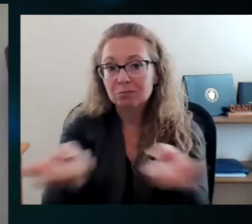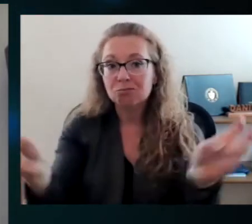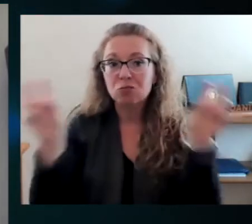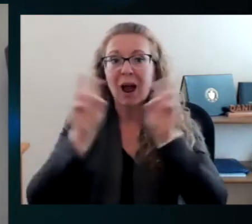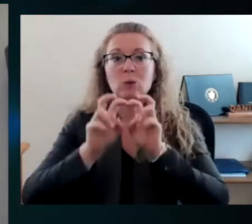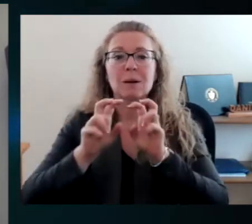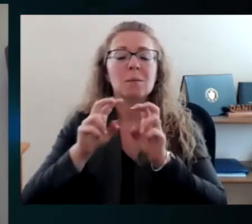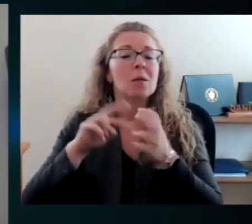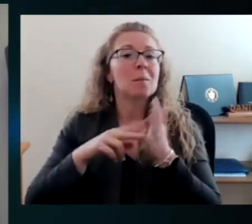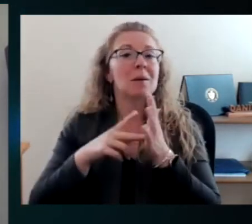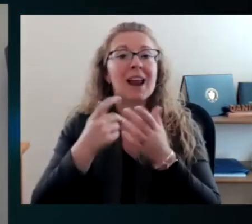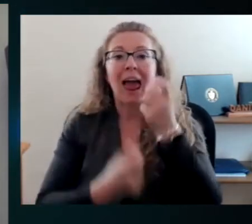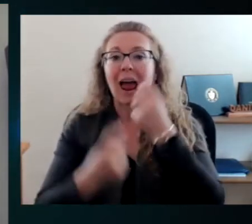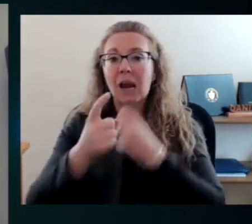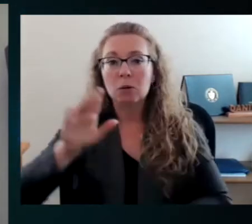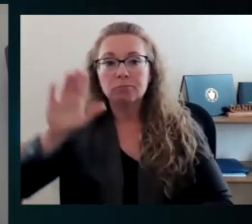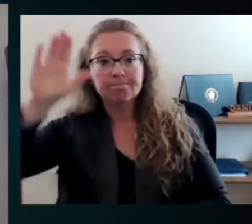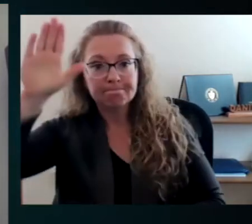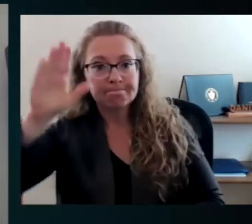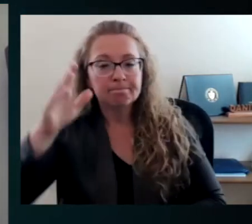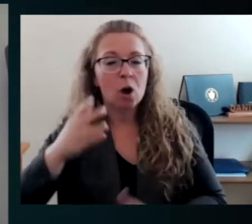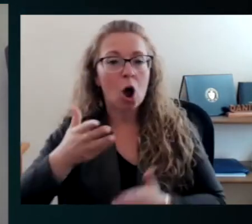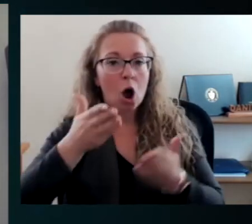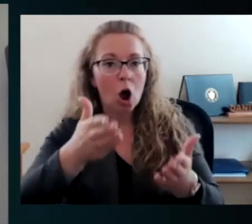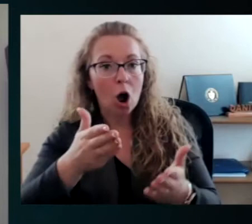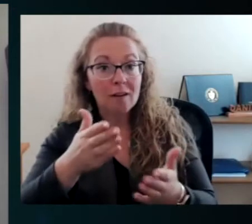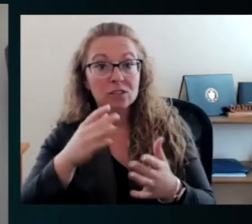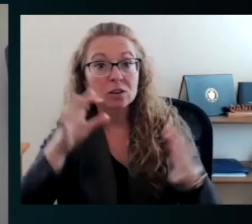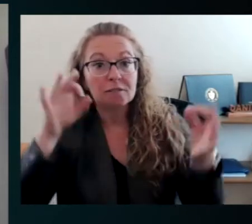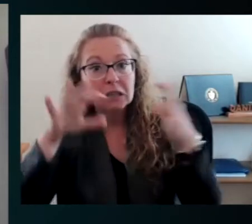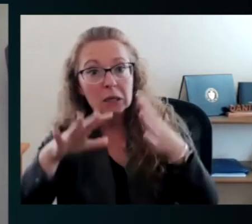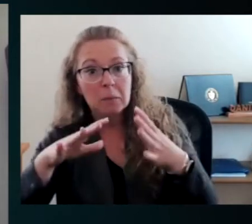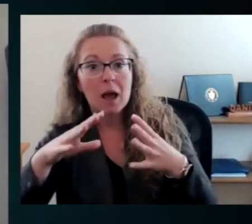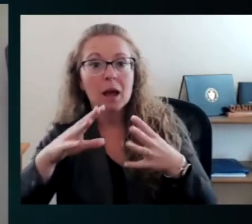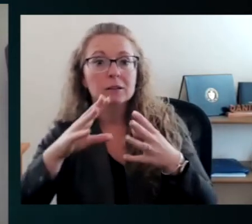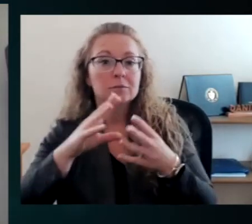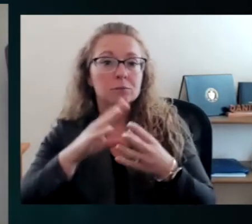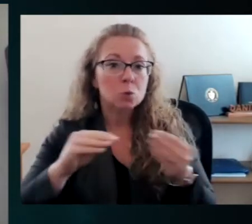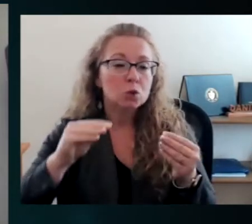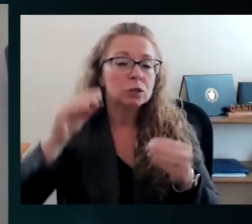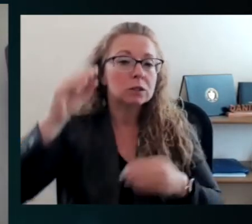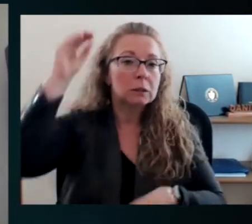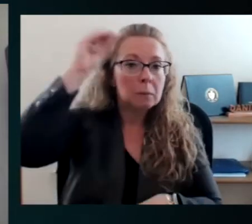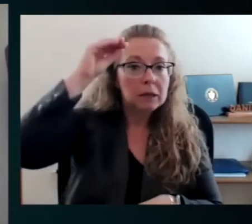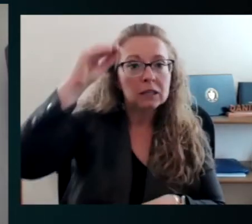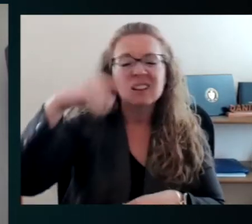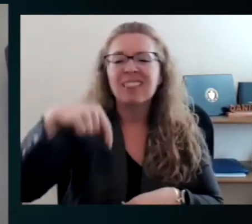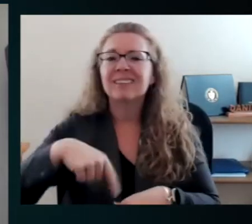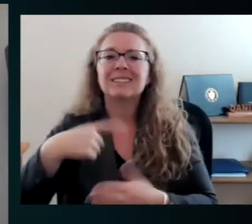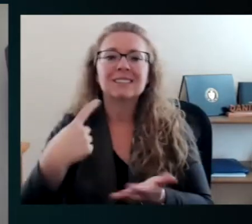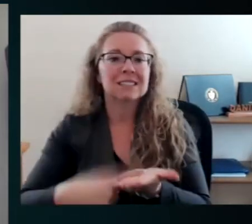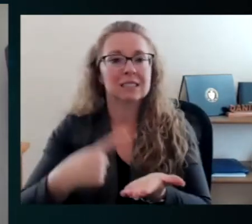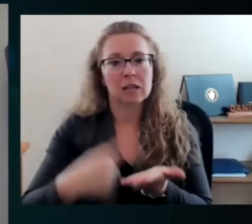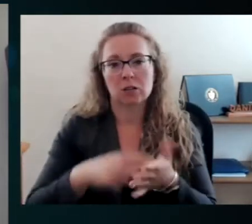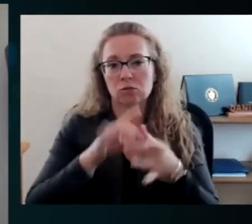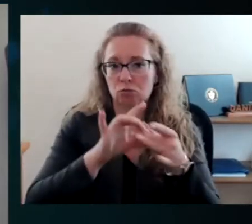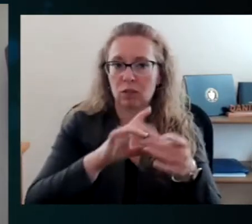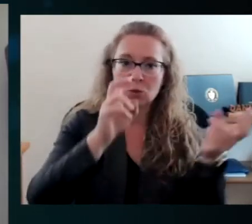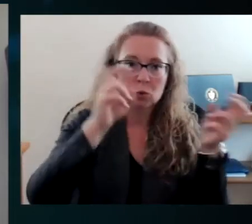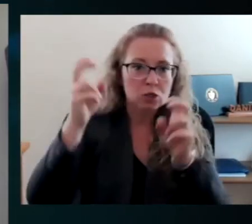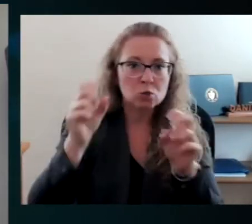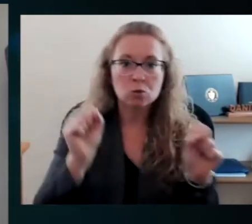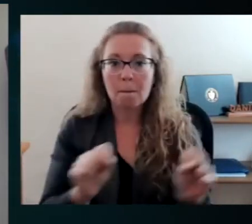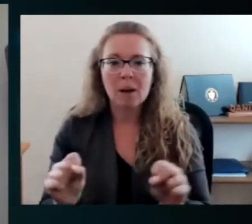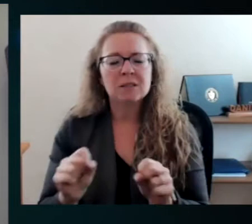experiences, critiques, or solutions at any point in time. This is a collaborative discussion of issues and possibilities around how gender is